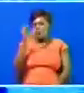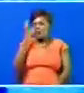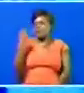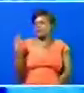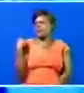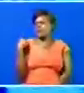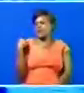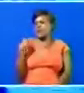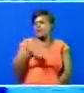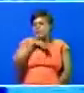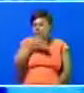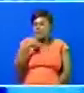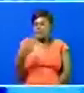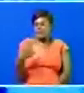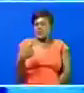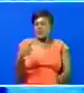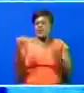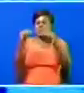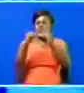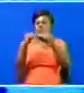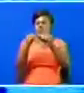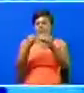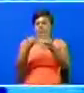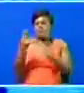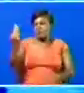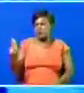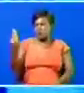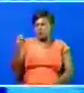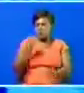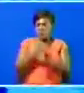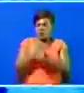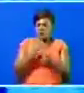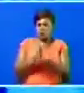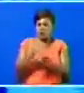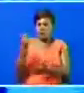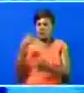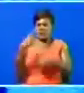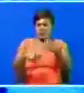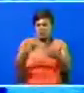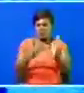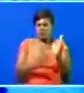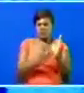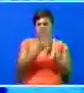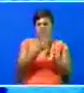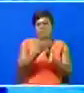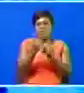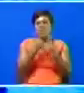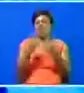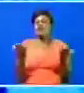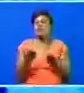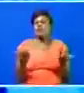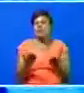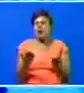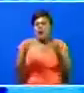jana. Raila amesema kwamba mapatano yake na Rais Kenyatta ni kuhakikisha kwamba Kenya inasonga mbele kimaendeleo. Alikuwa akizungumza